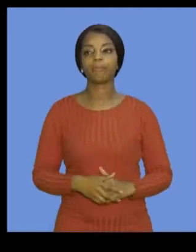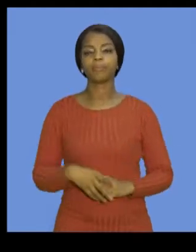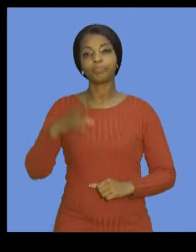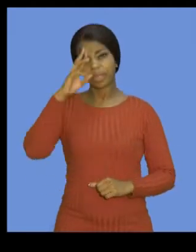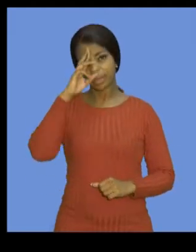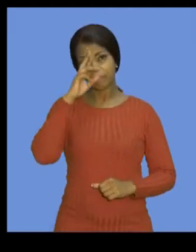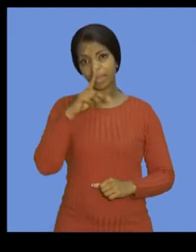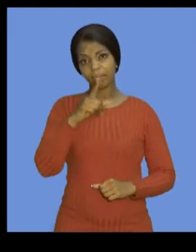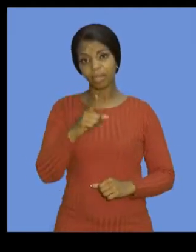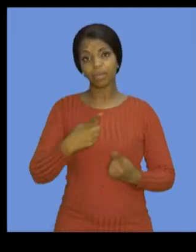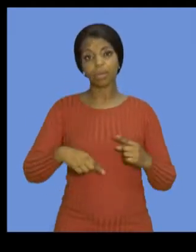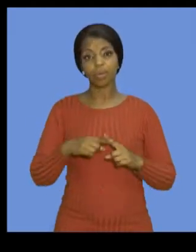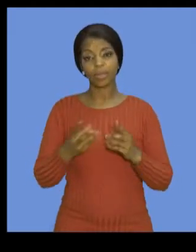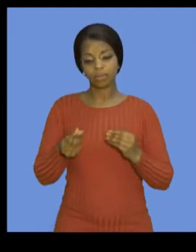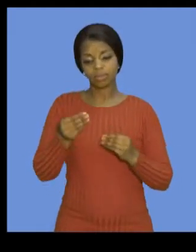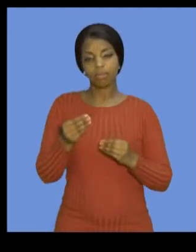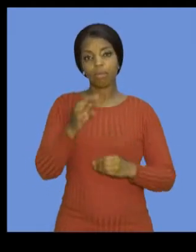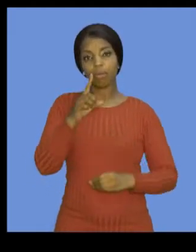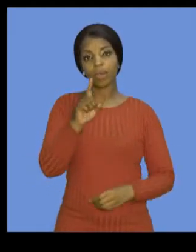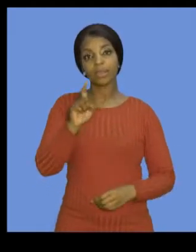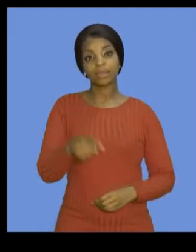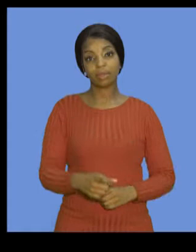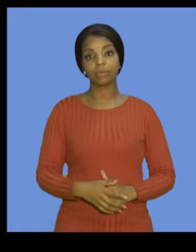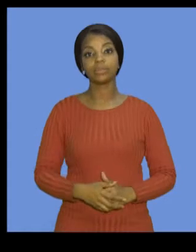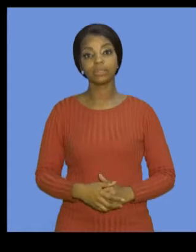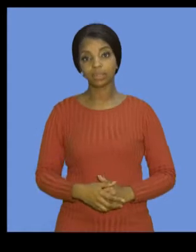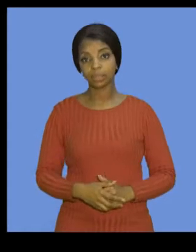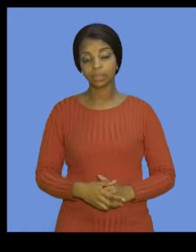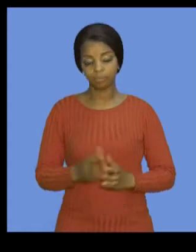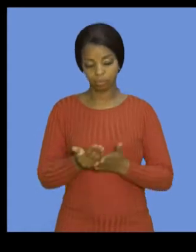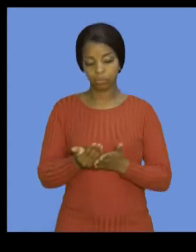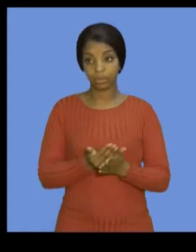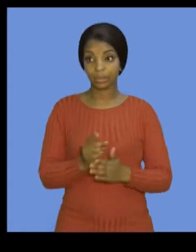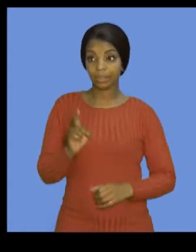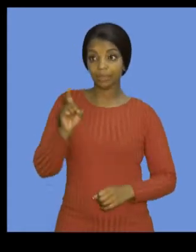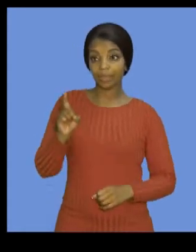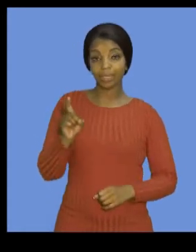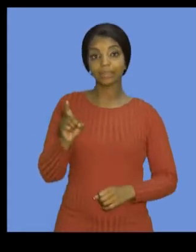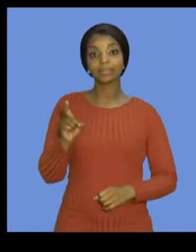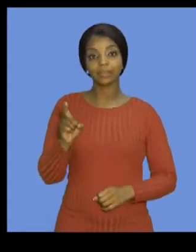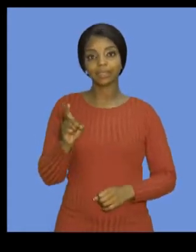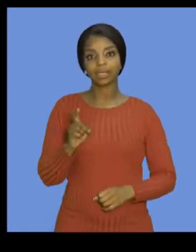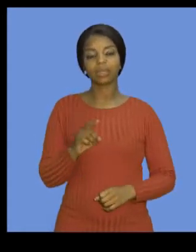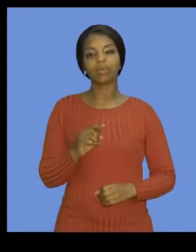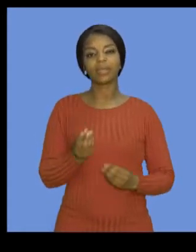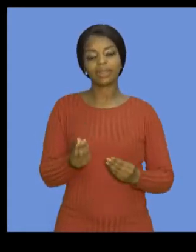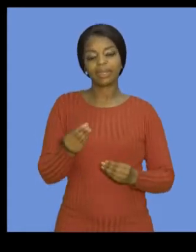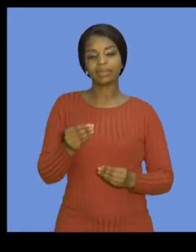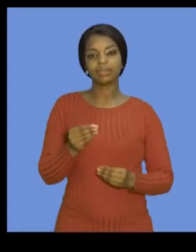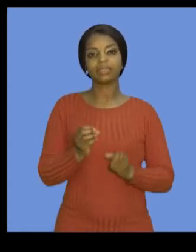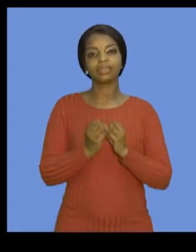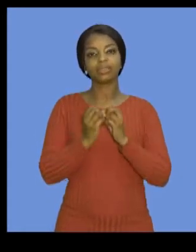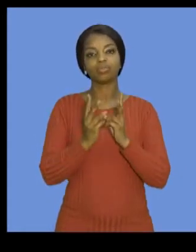investing 1,000 rand, right? Or you were saving 1,000 rand. And you were saving this at an interest of